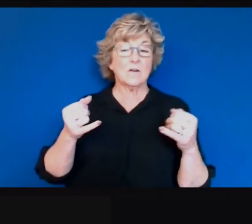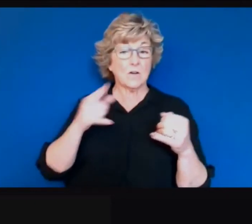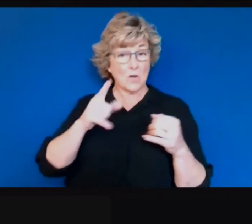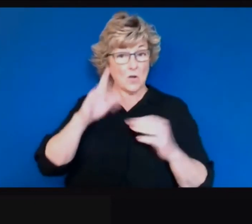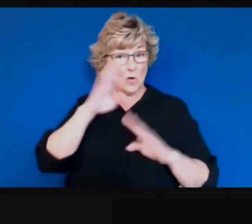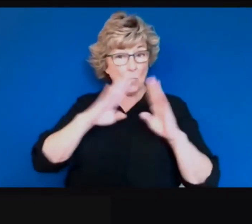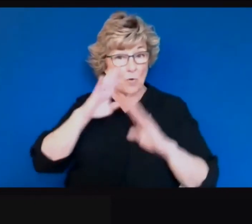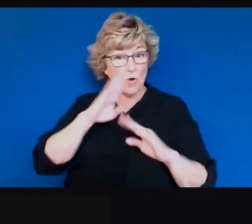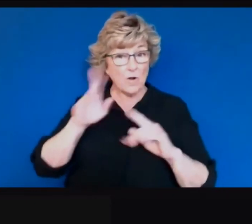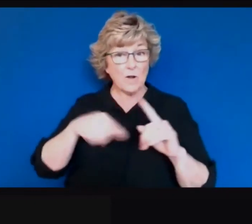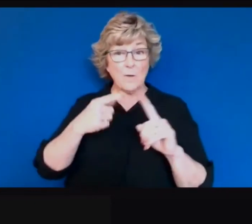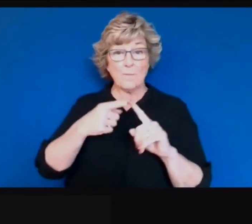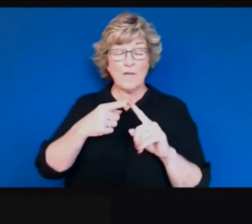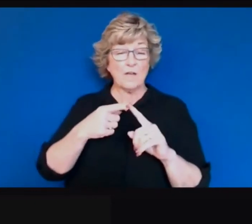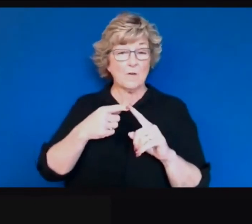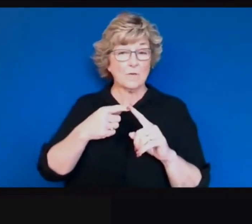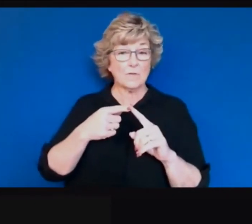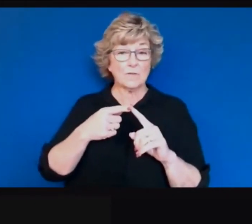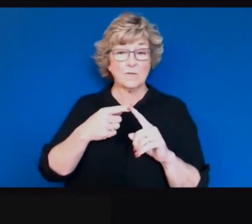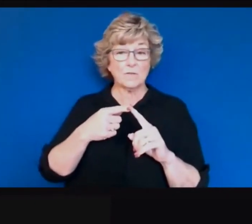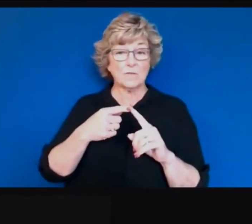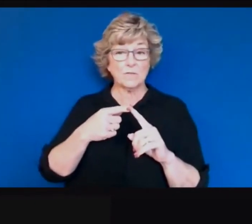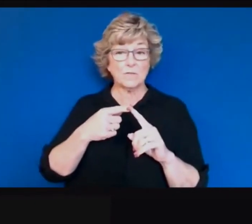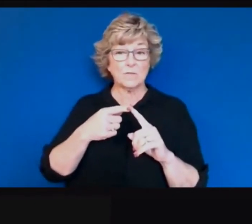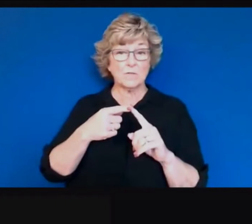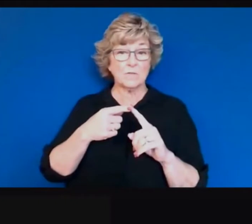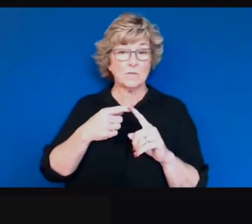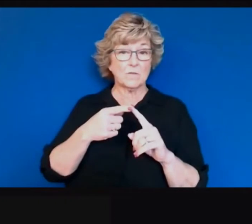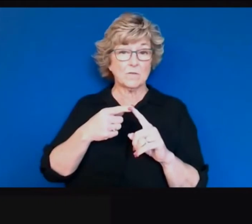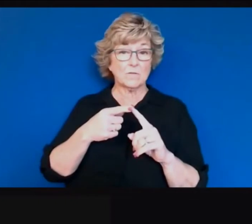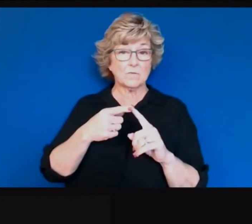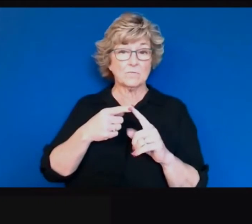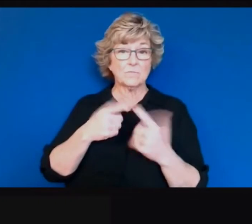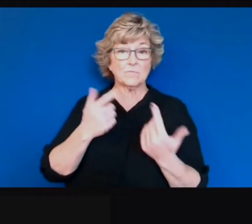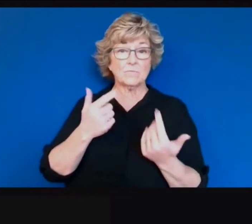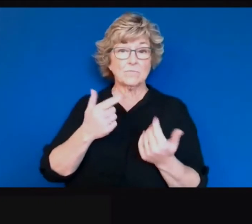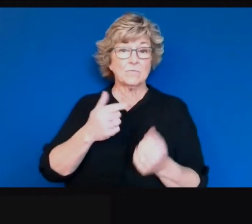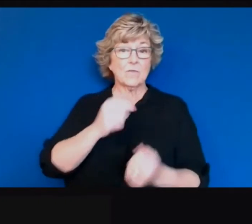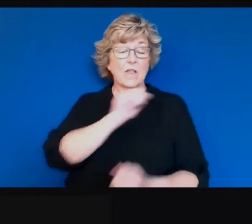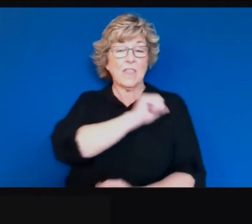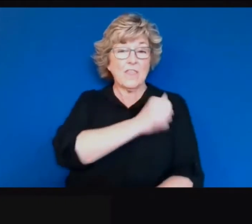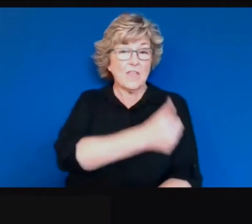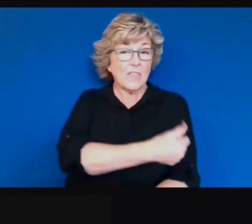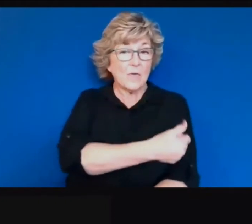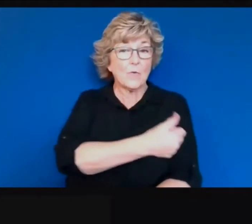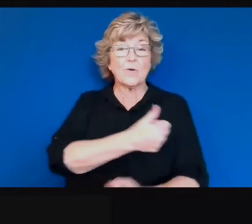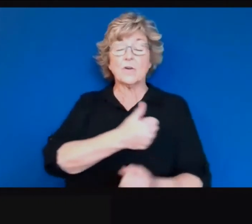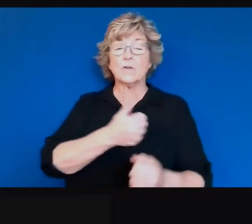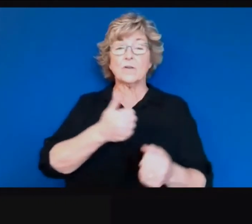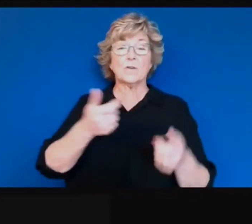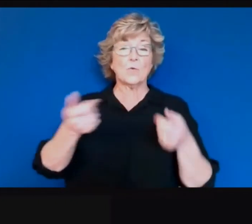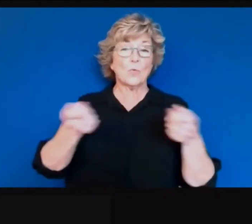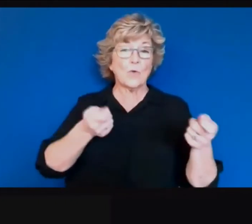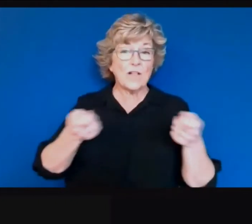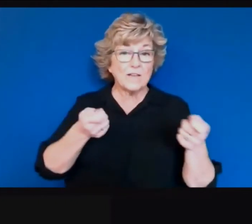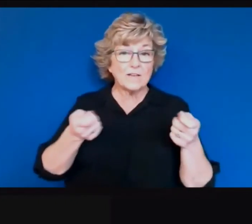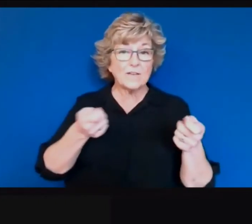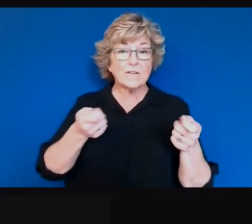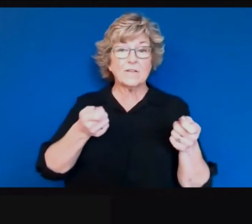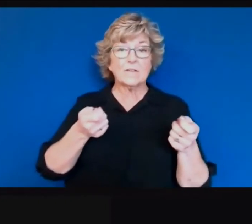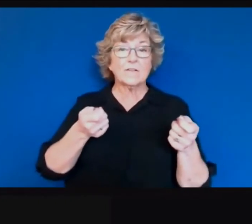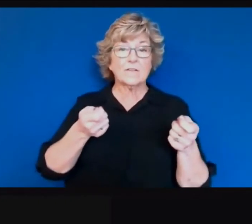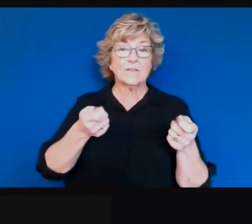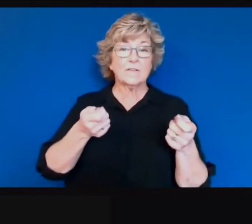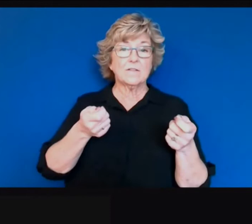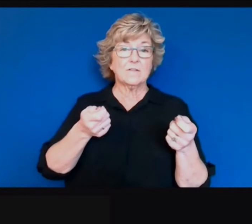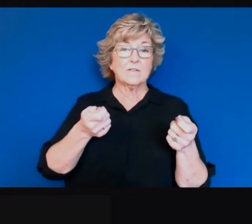at all that any kind of fractured authority here on vaccines will replicate some of the problems we saw with